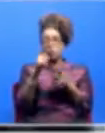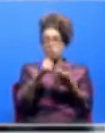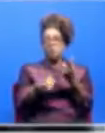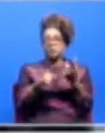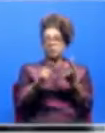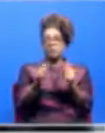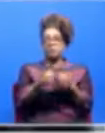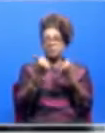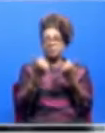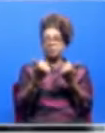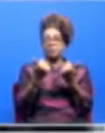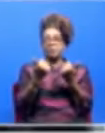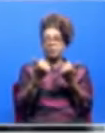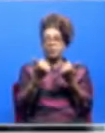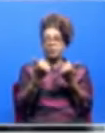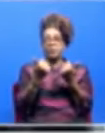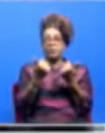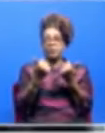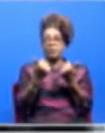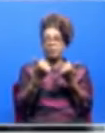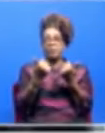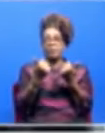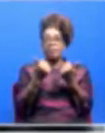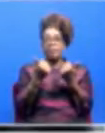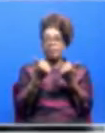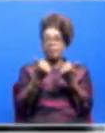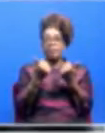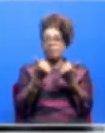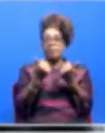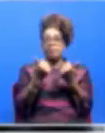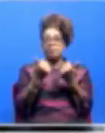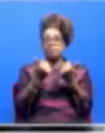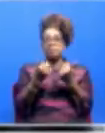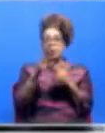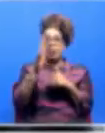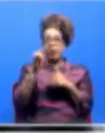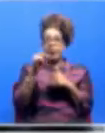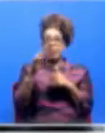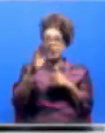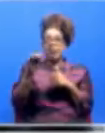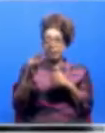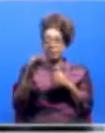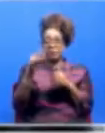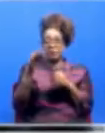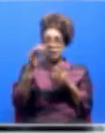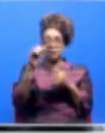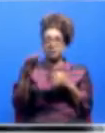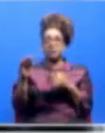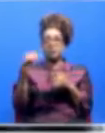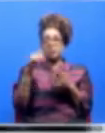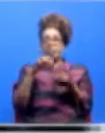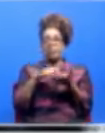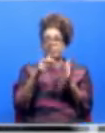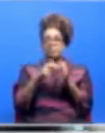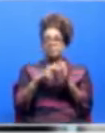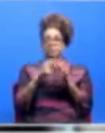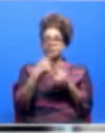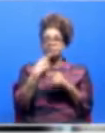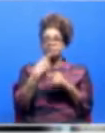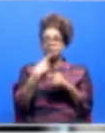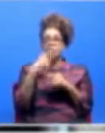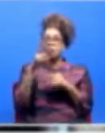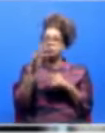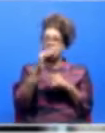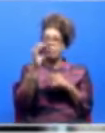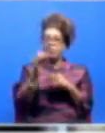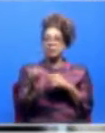what we have done with those. And your goal to reunite the unclaimed assets with their owners at this point, you say